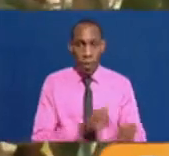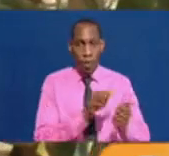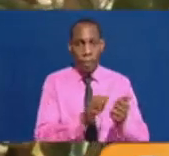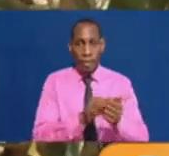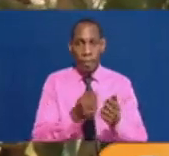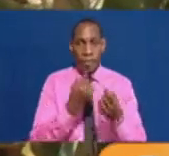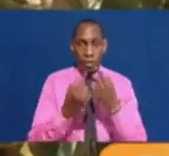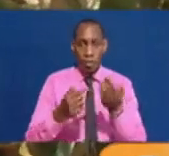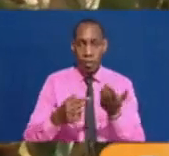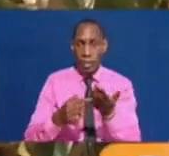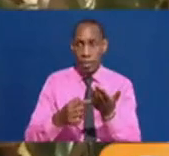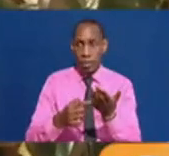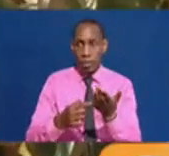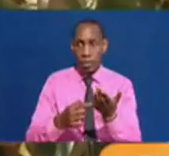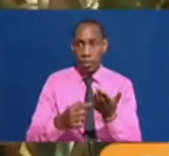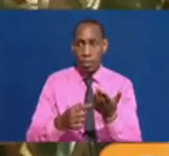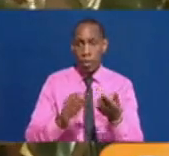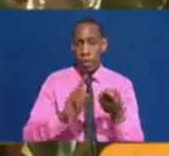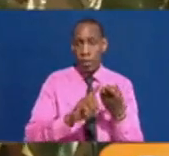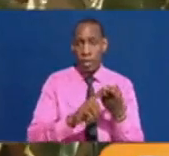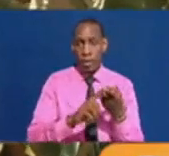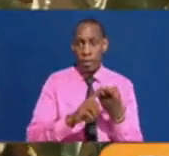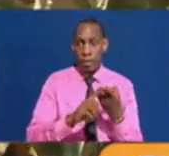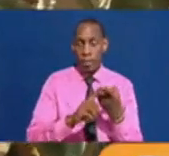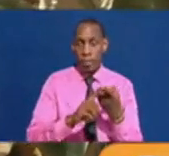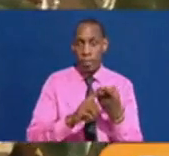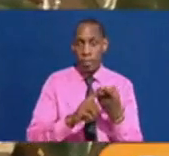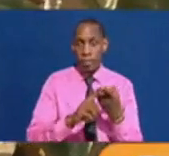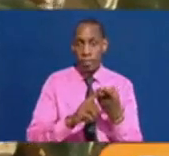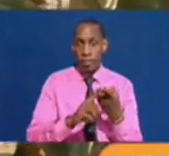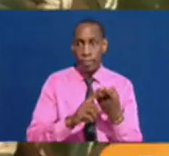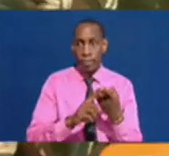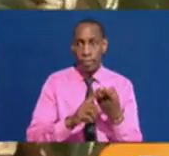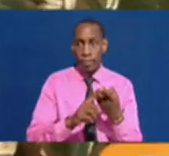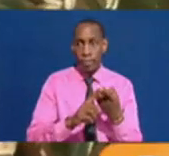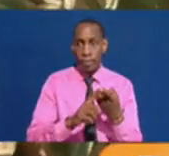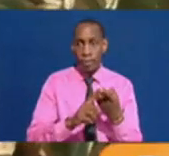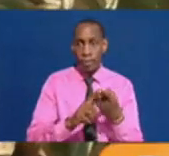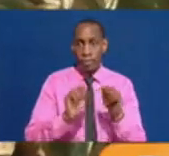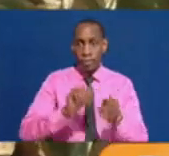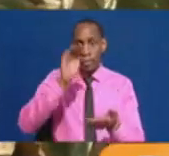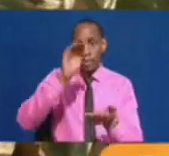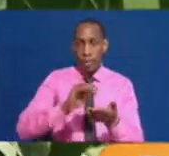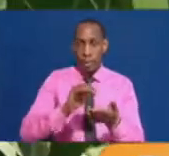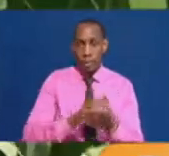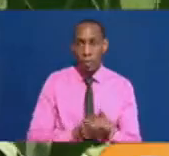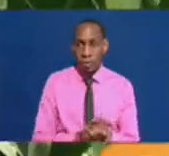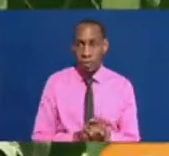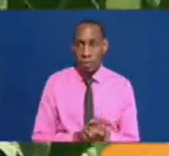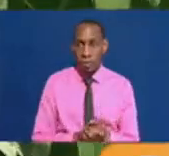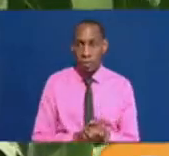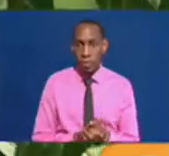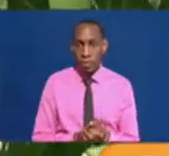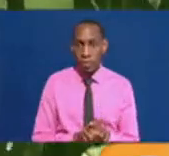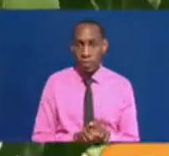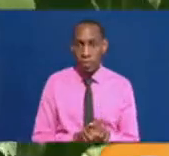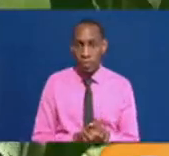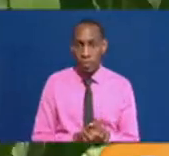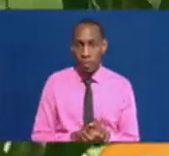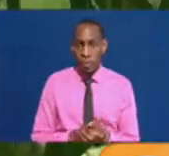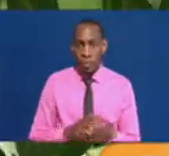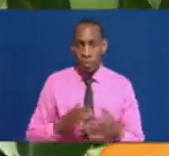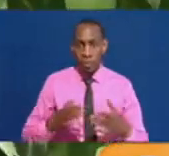the technology. One of them, it is there to be able to reduce the population of Africans. What